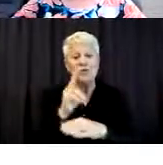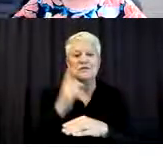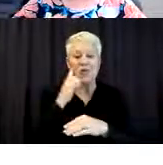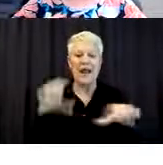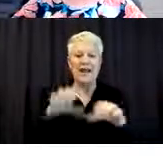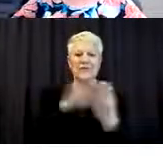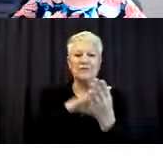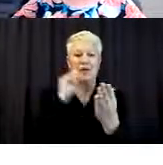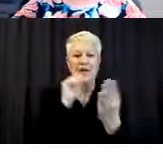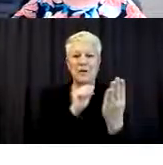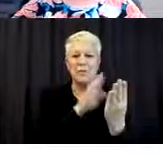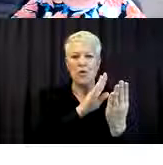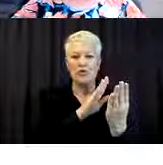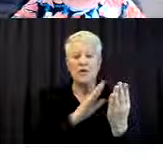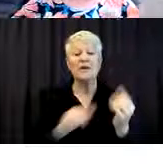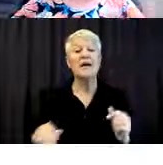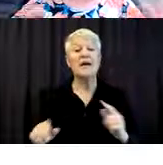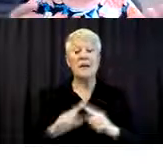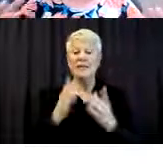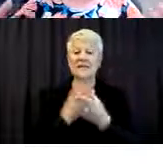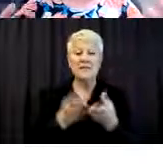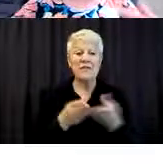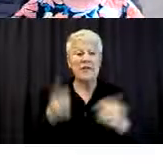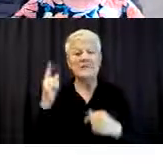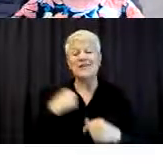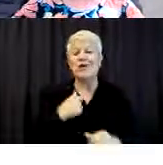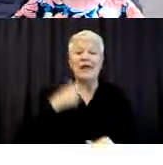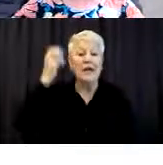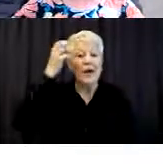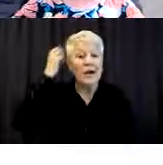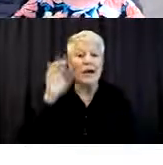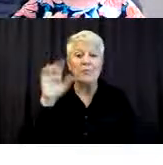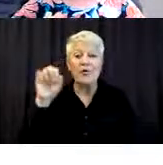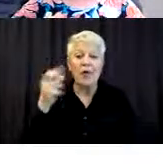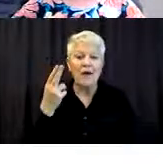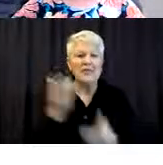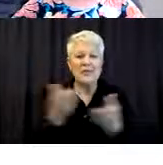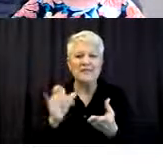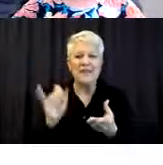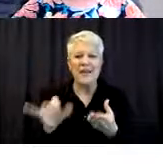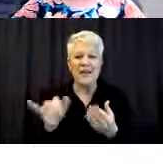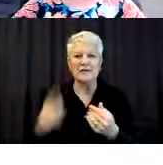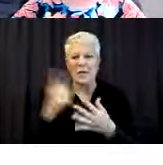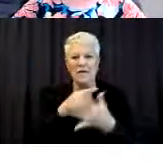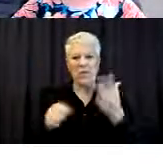learning approach. But some of the things here, brushes and different things like that, are one of